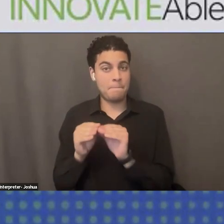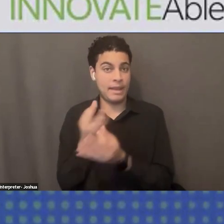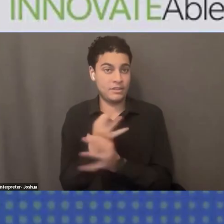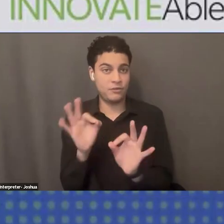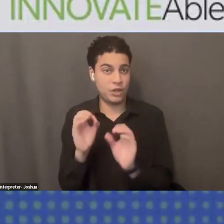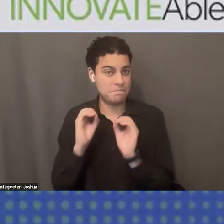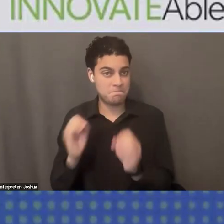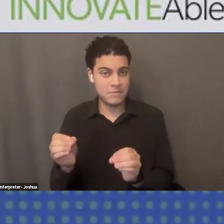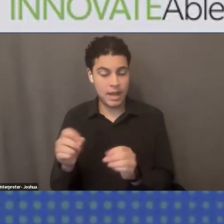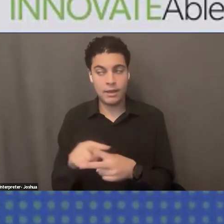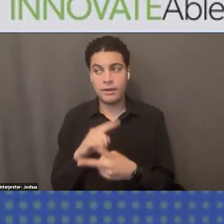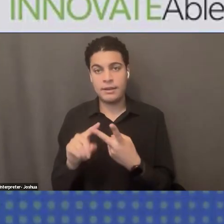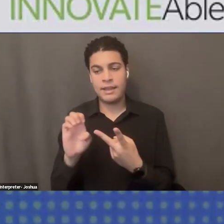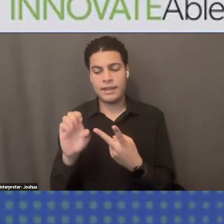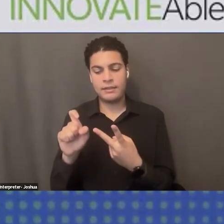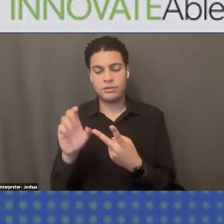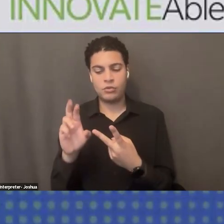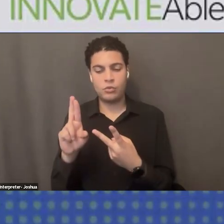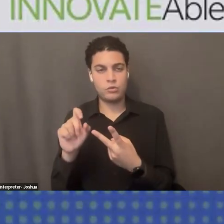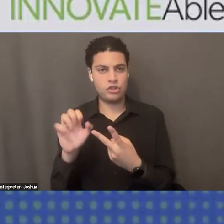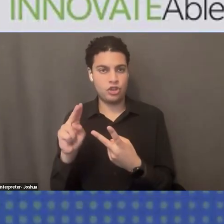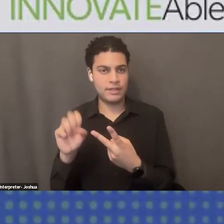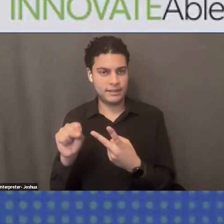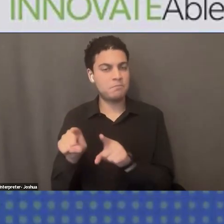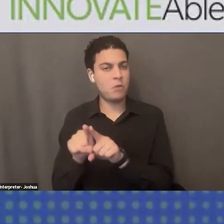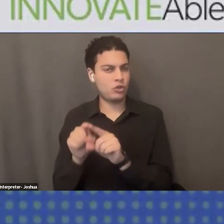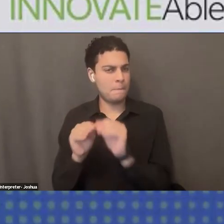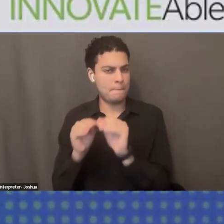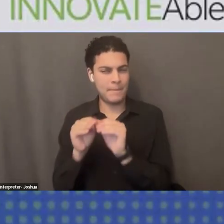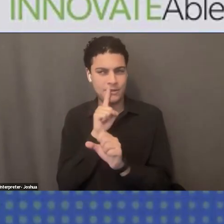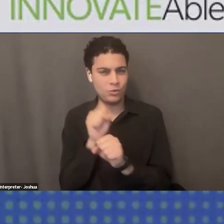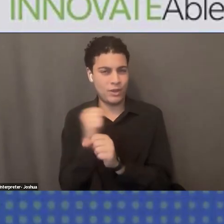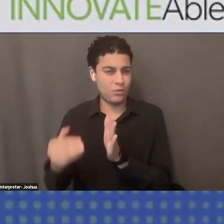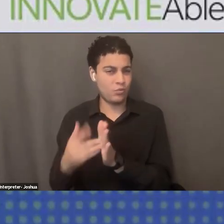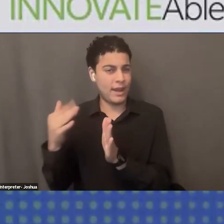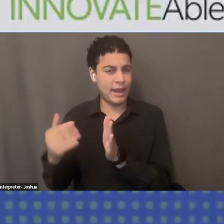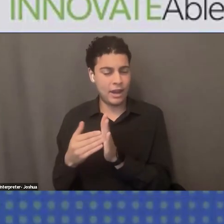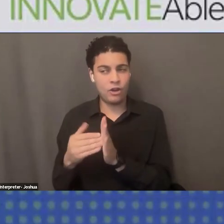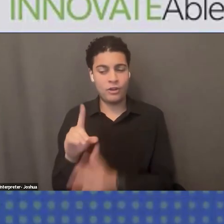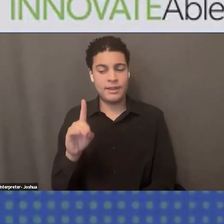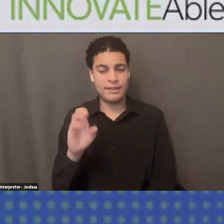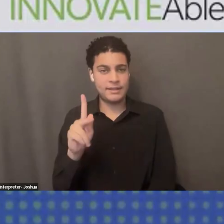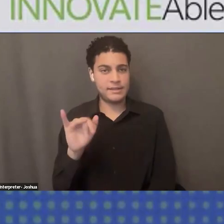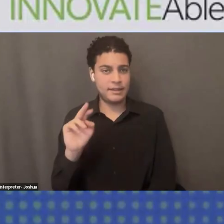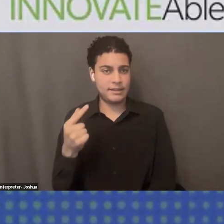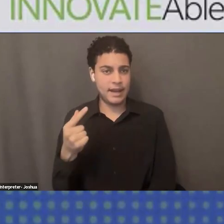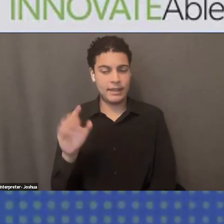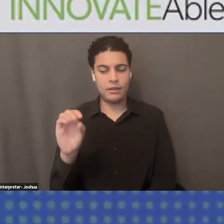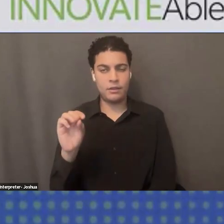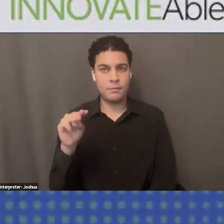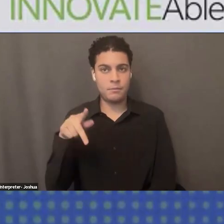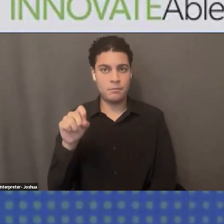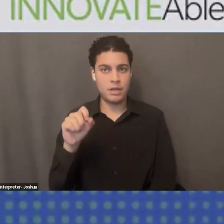also maintenance free. The decking is a composite decking, stainless steel hardware. So